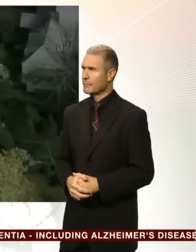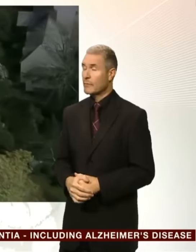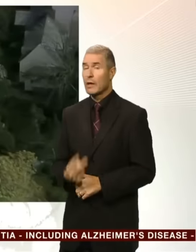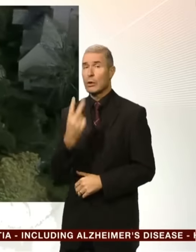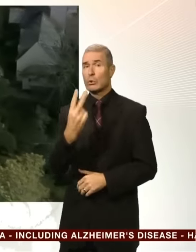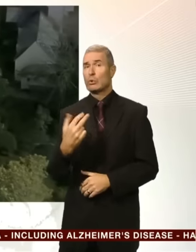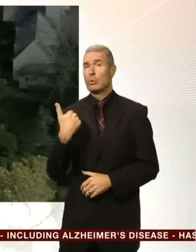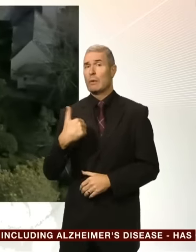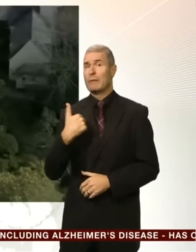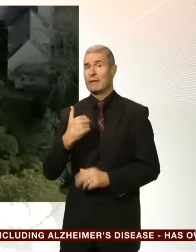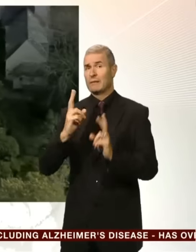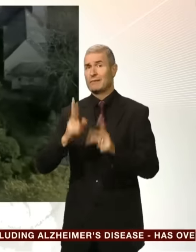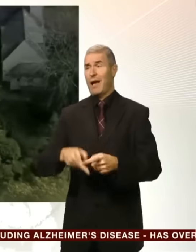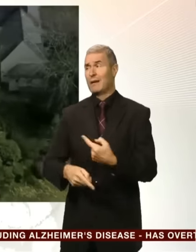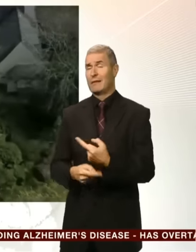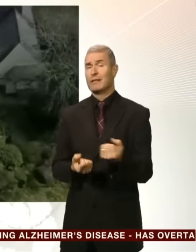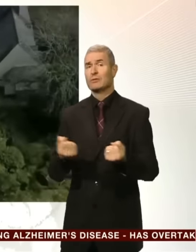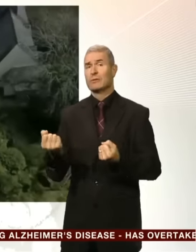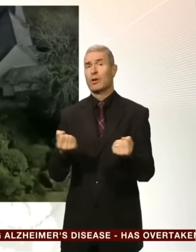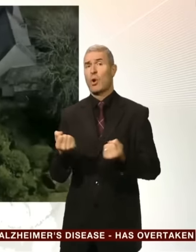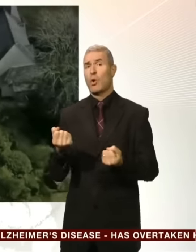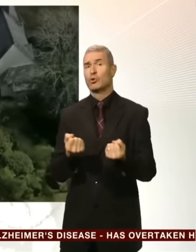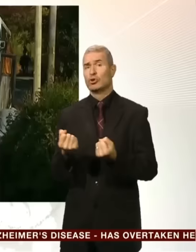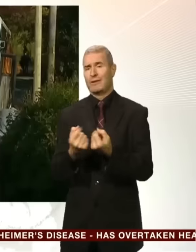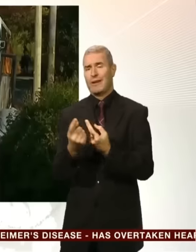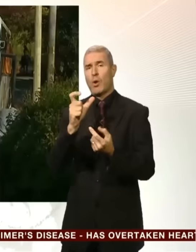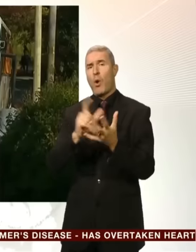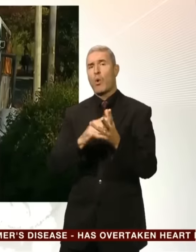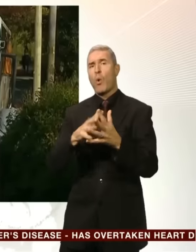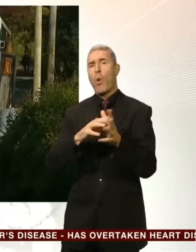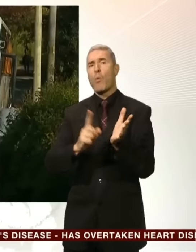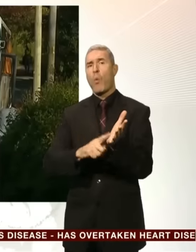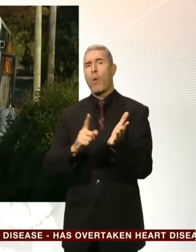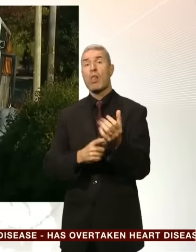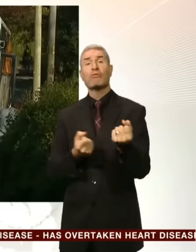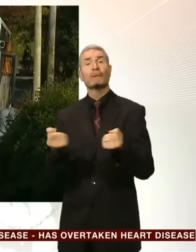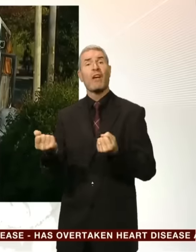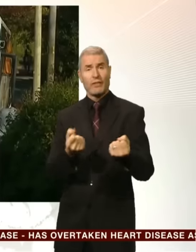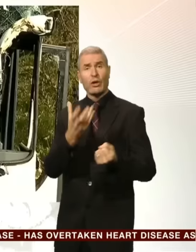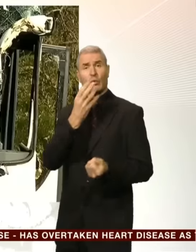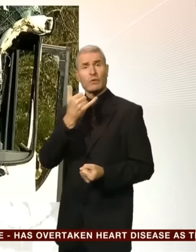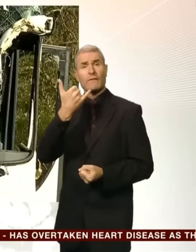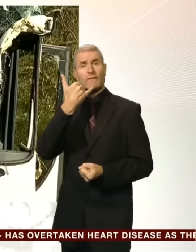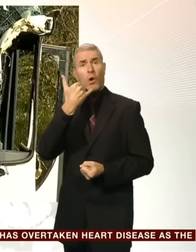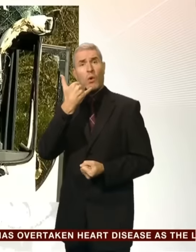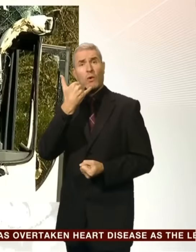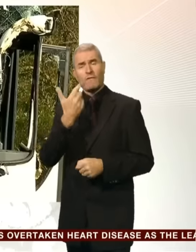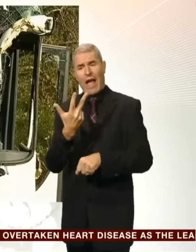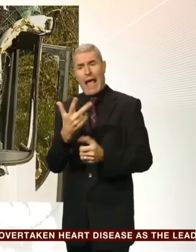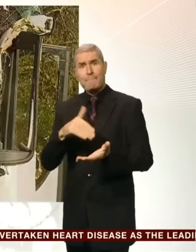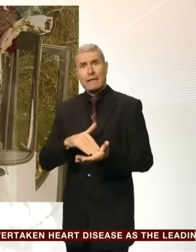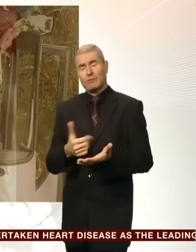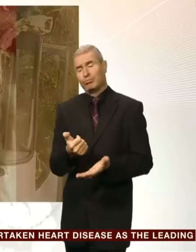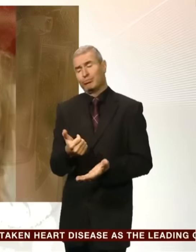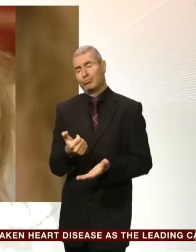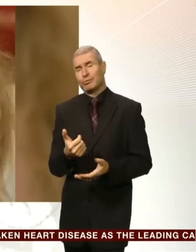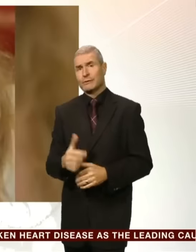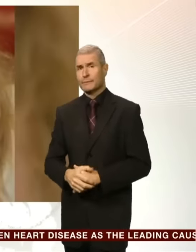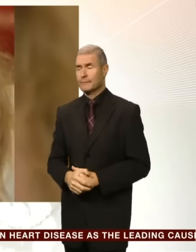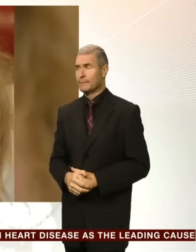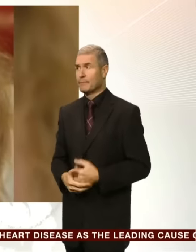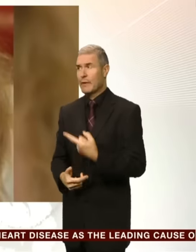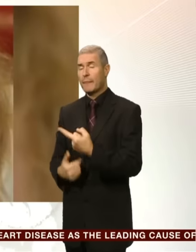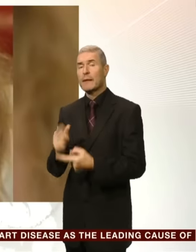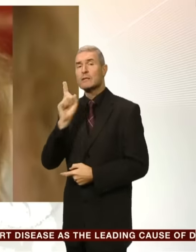2 women died in this coach crash near Loo in Cornwall. The driver had been using his phone for 8 minutes.